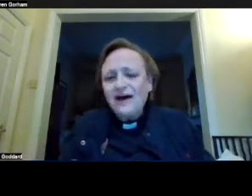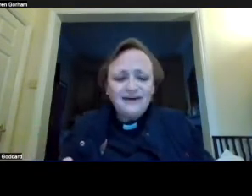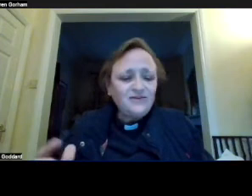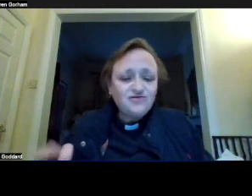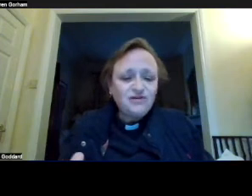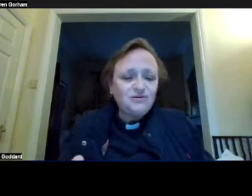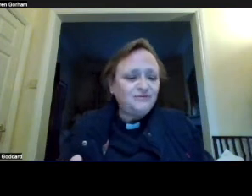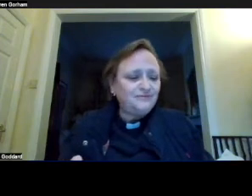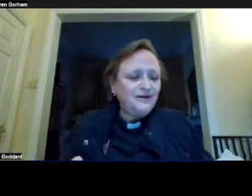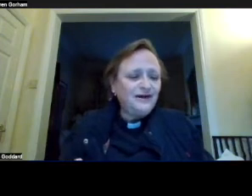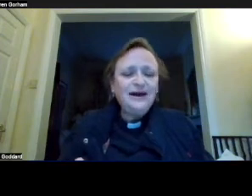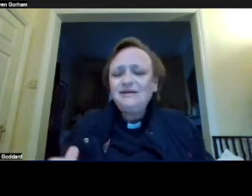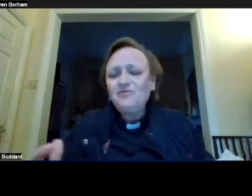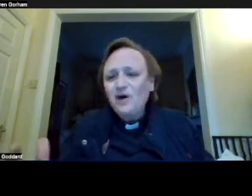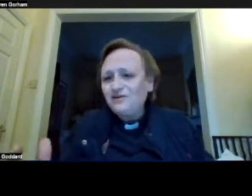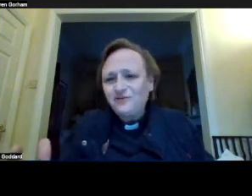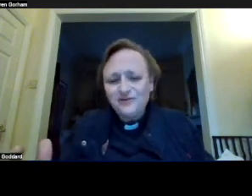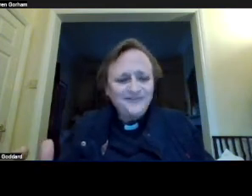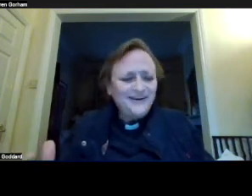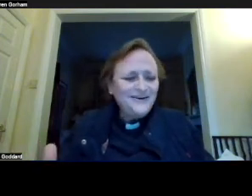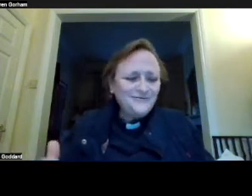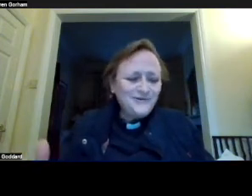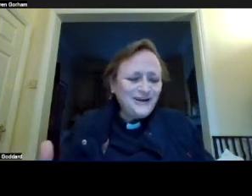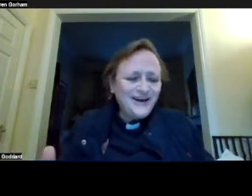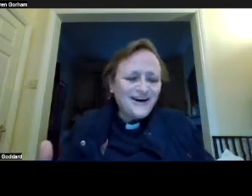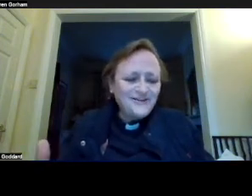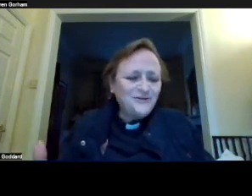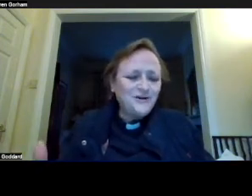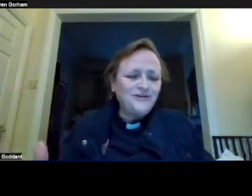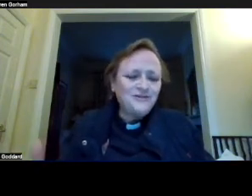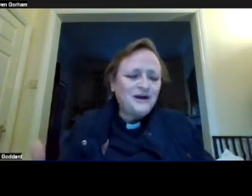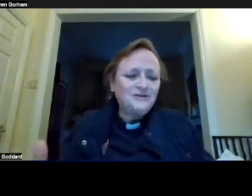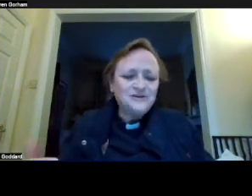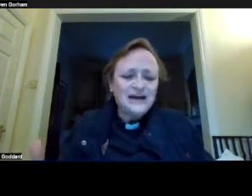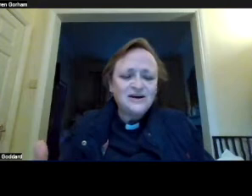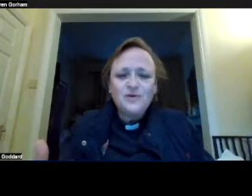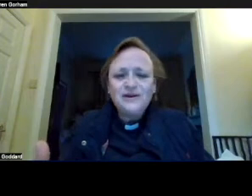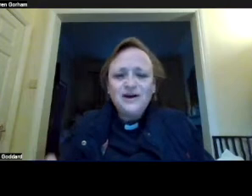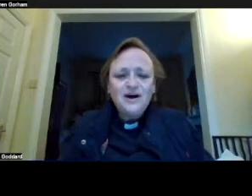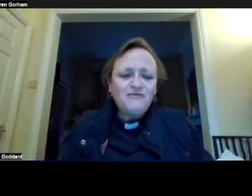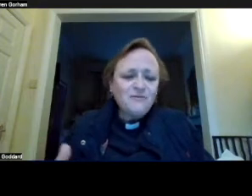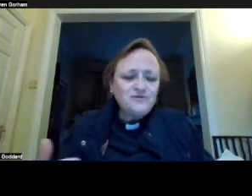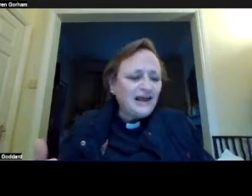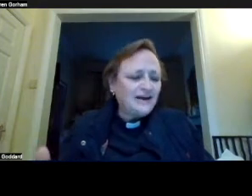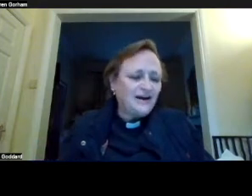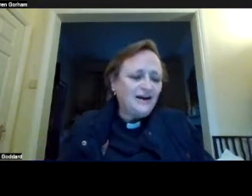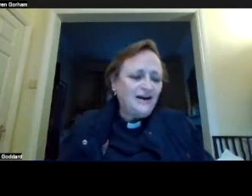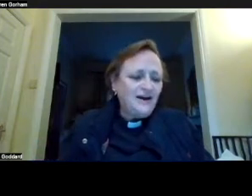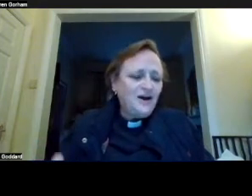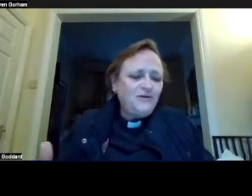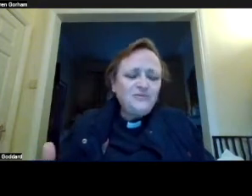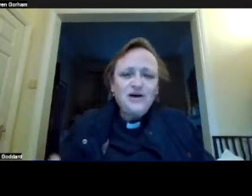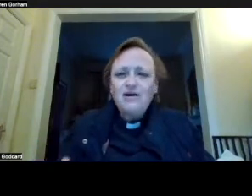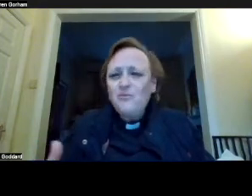level, that is true. It is wonderful that Rooney, our new curate, has been ordained, a woman from Sri Lanka